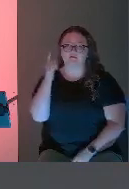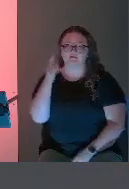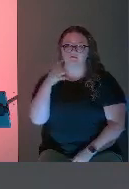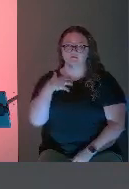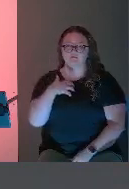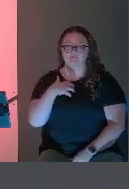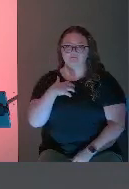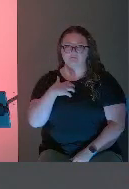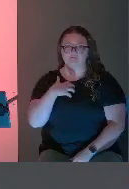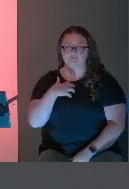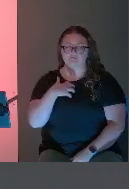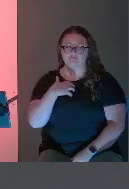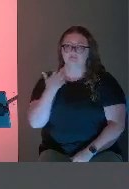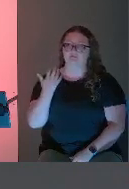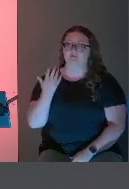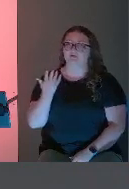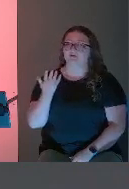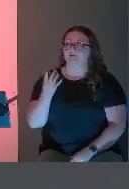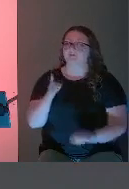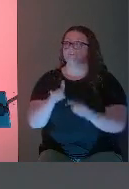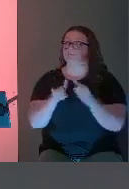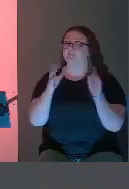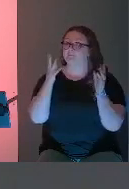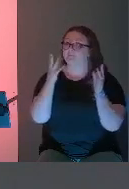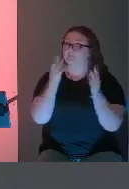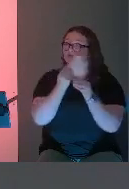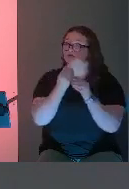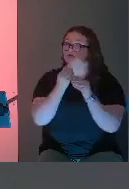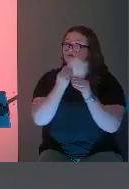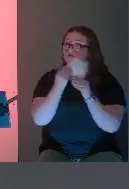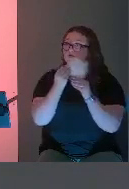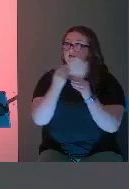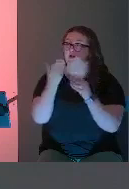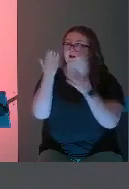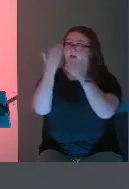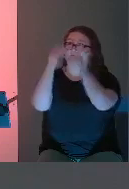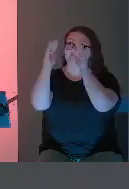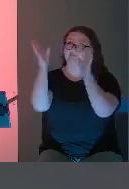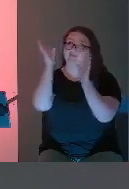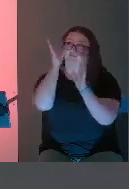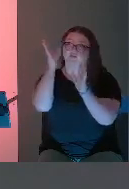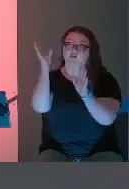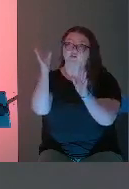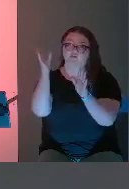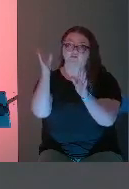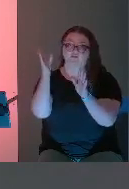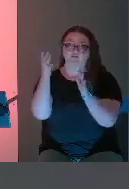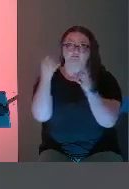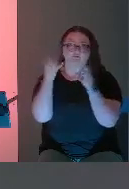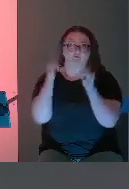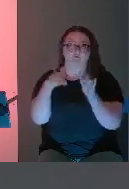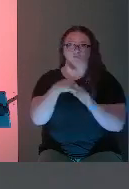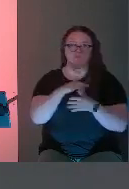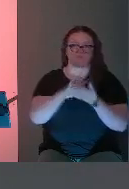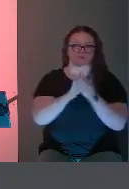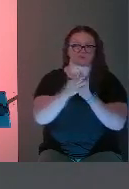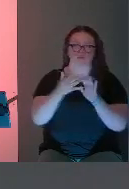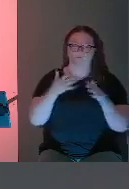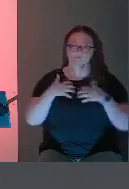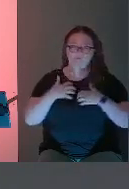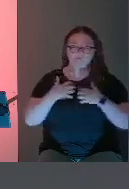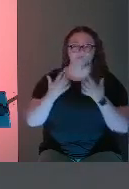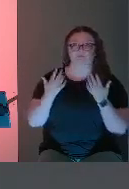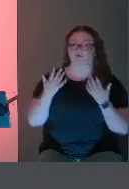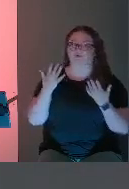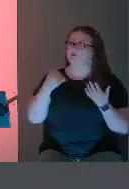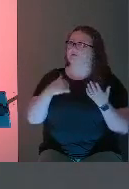answers. And you know what's beautiful about our Heavenly Father is even when we're angry, even when we yell at the heavens and we say, God,